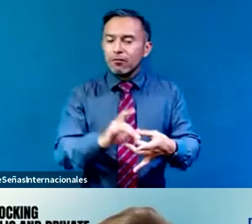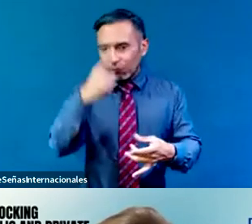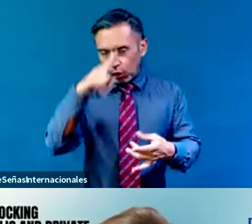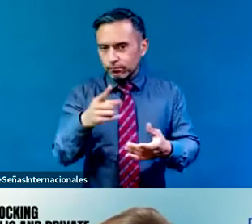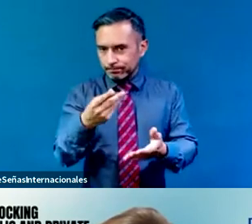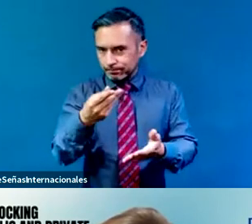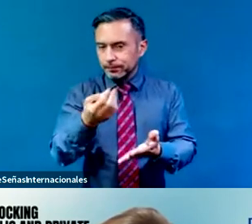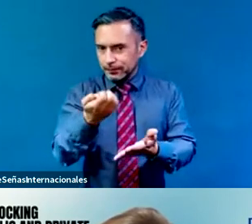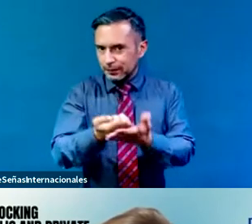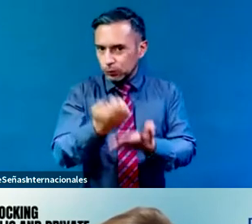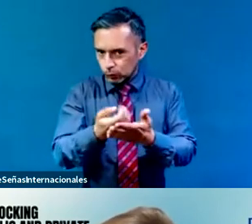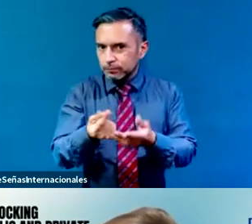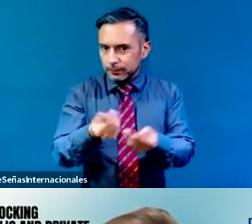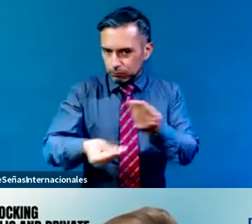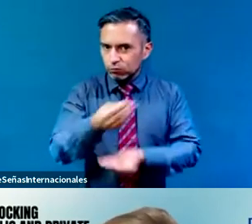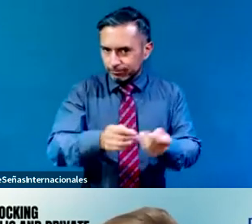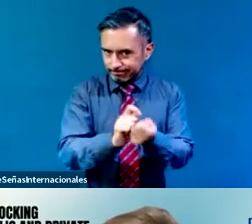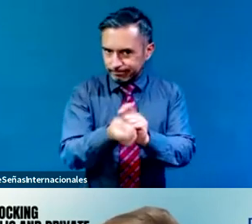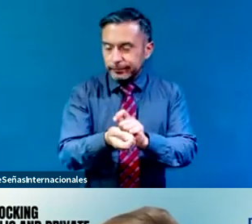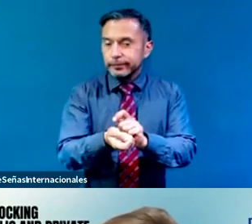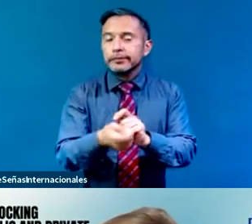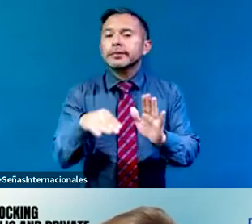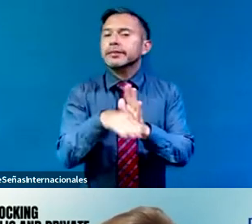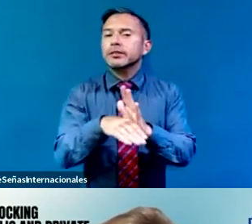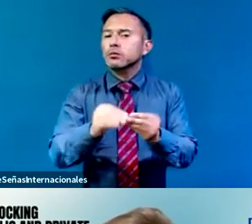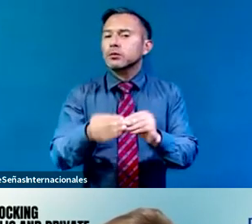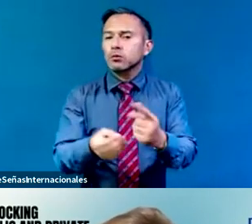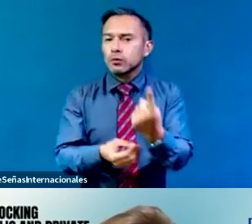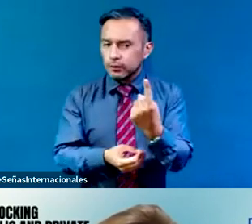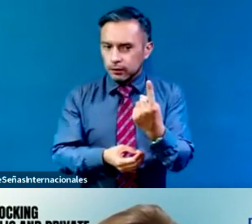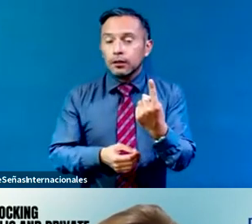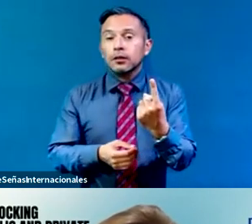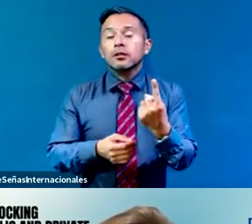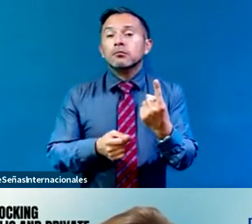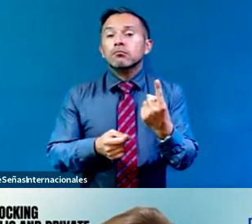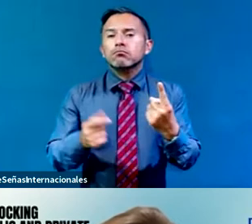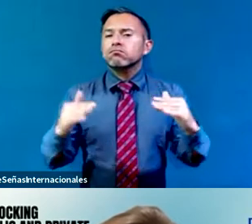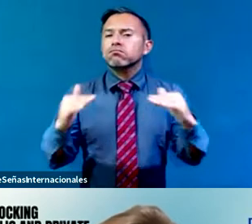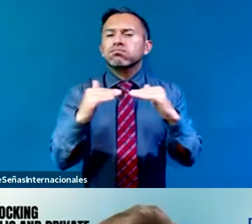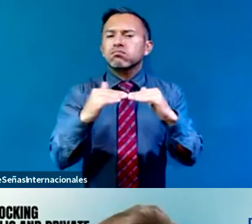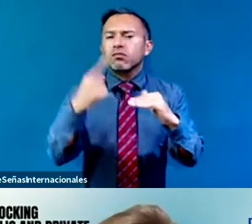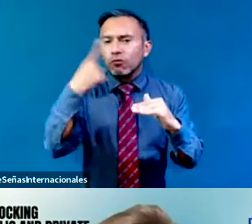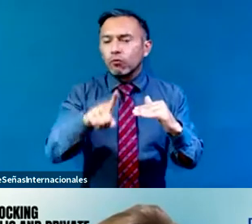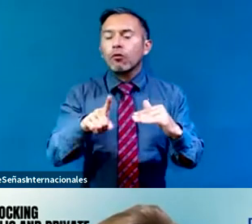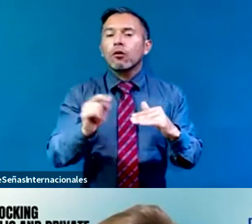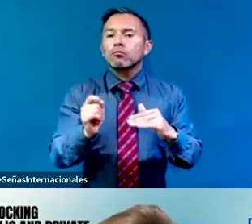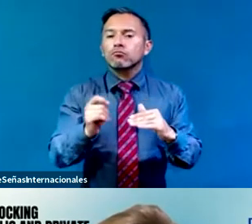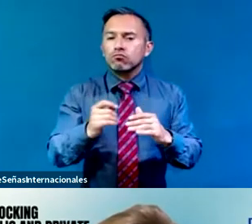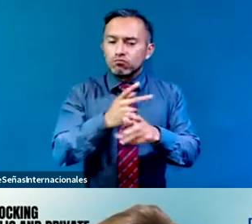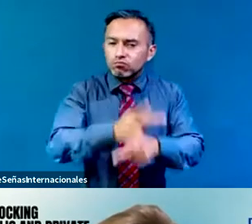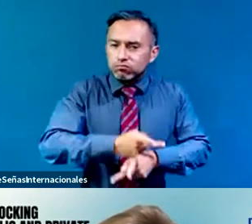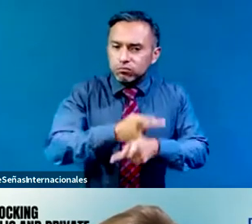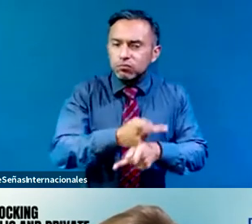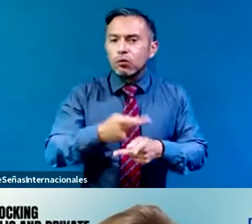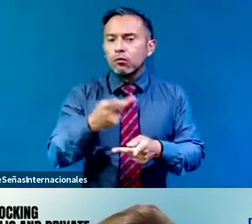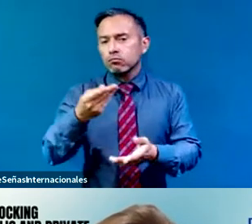equity will contribute to issues of care economy and inform how time is valued and compared in households.